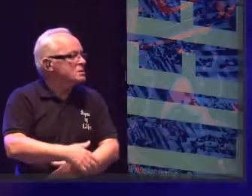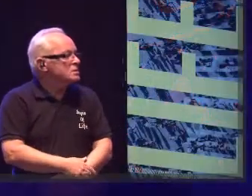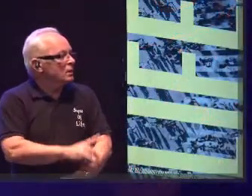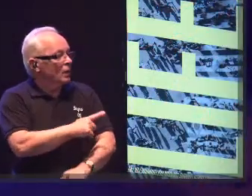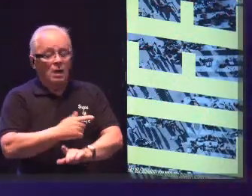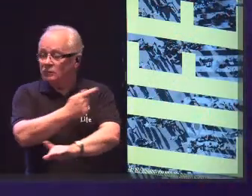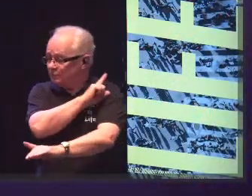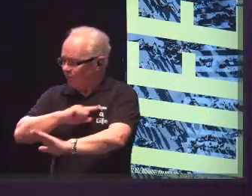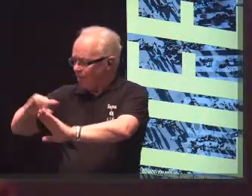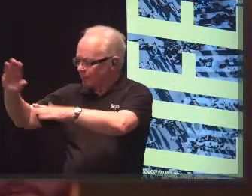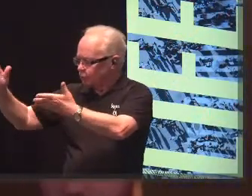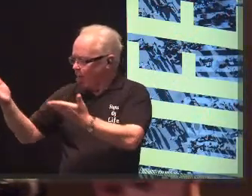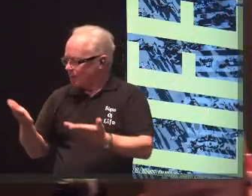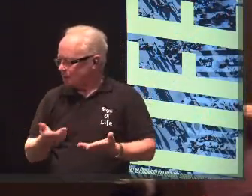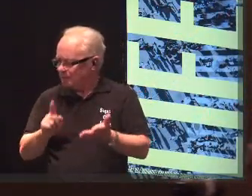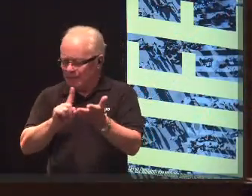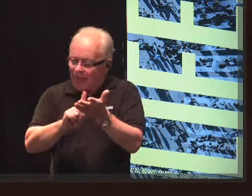You're very welcome to Life Sunday.